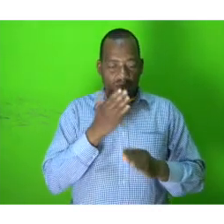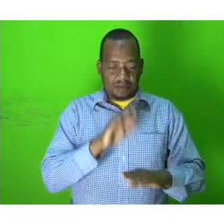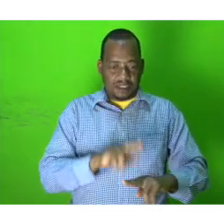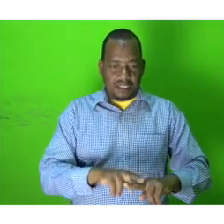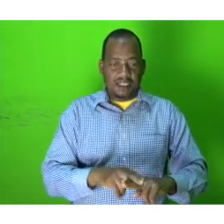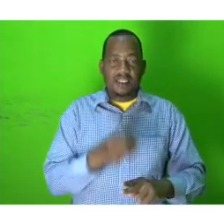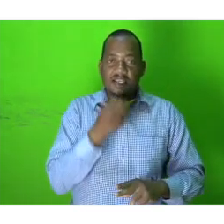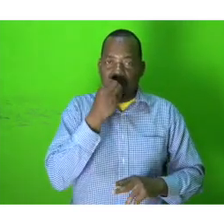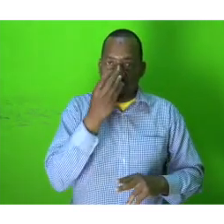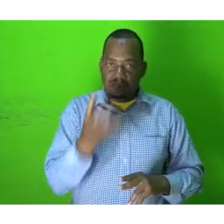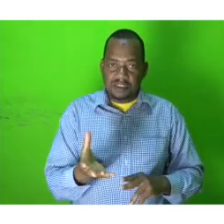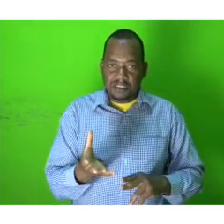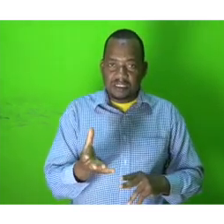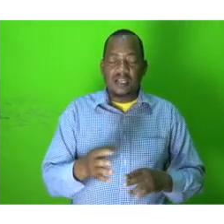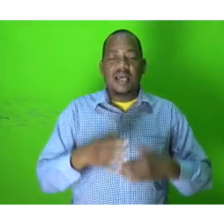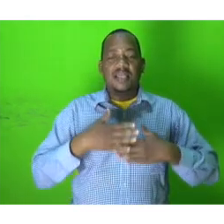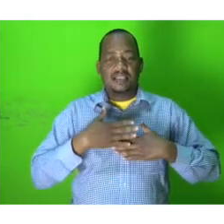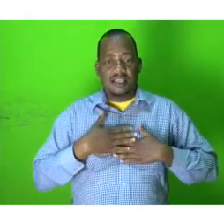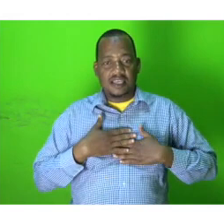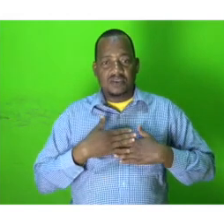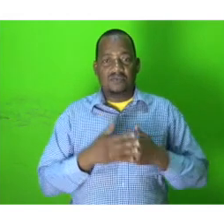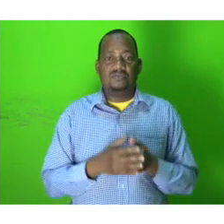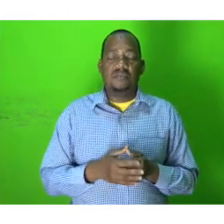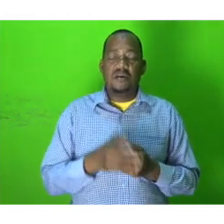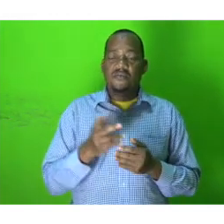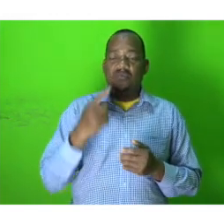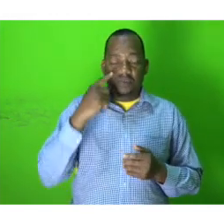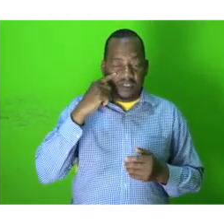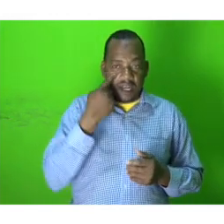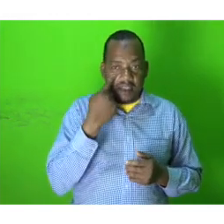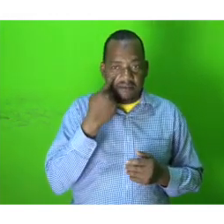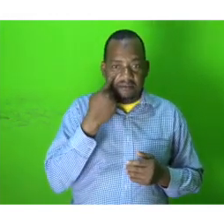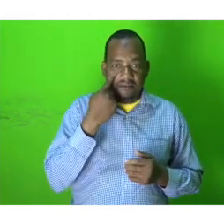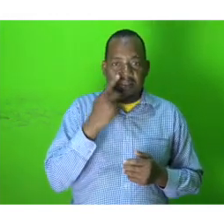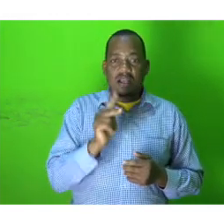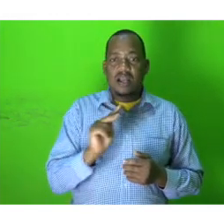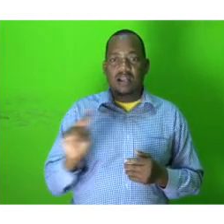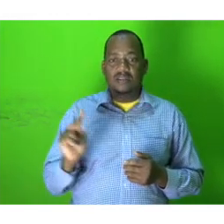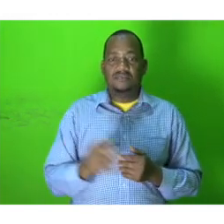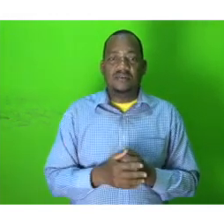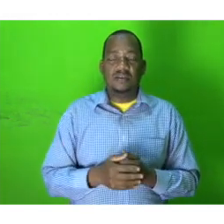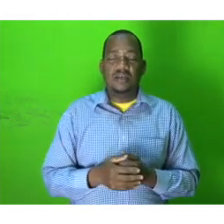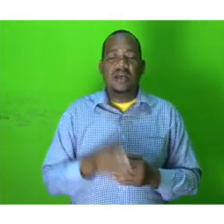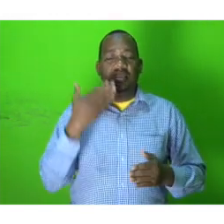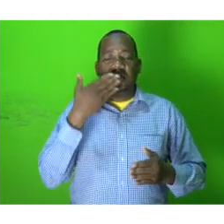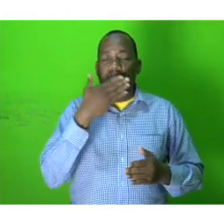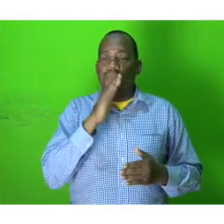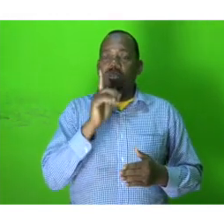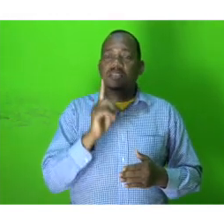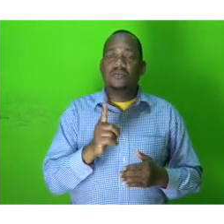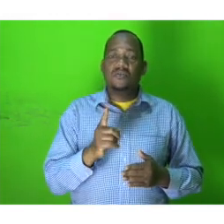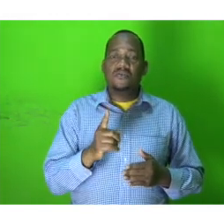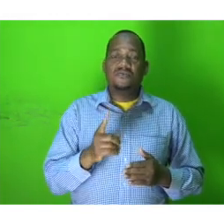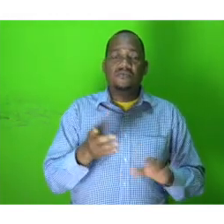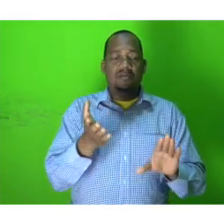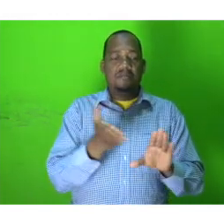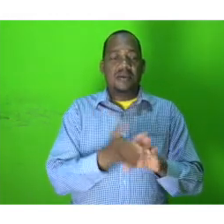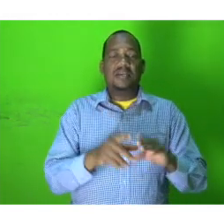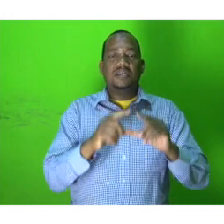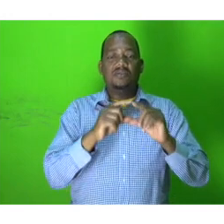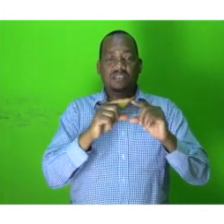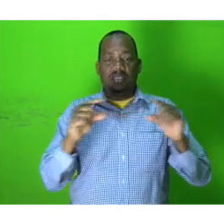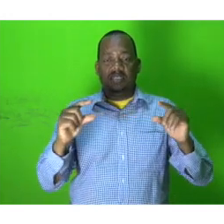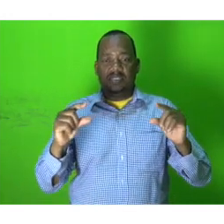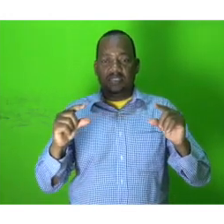missing information. Thank you for trying, Khalifa. The importance of bank